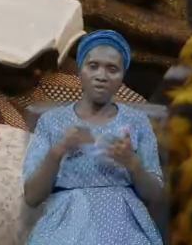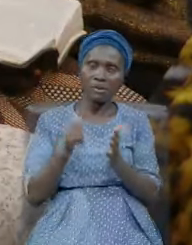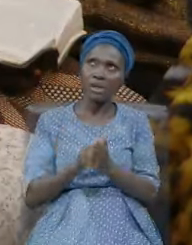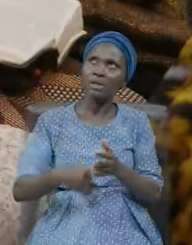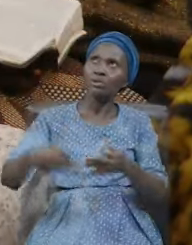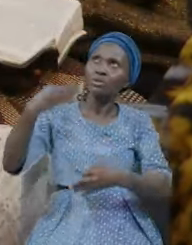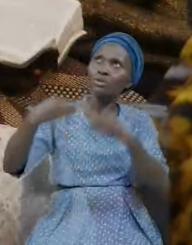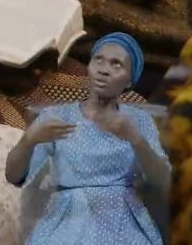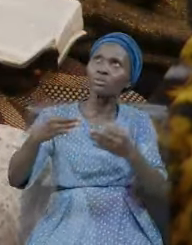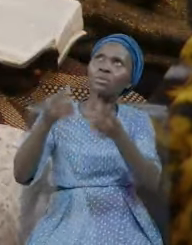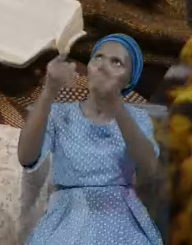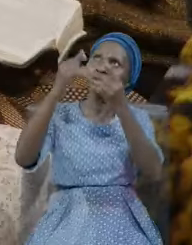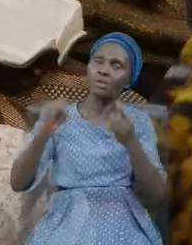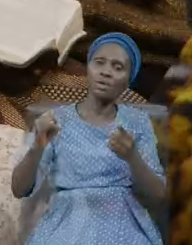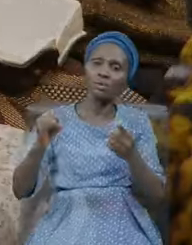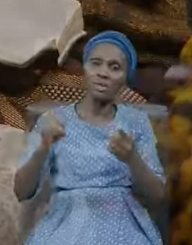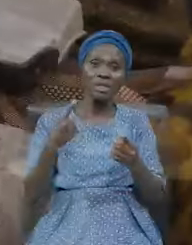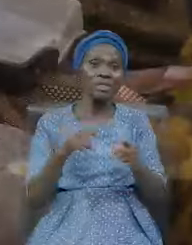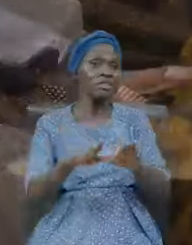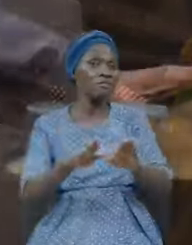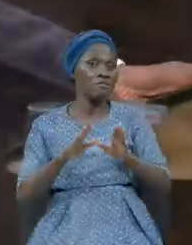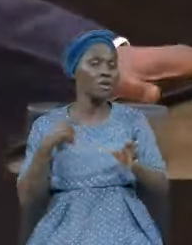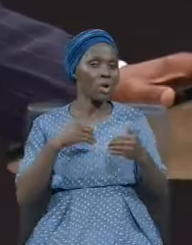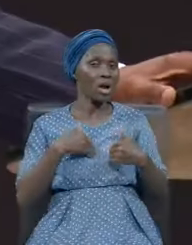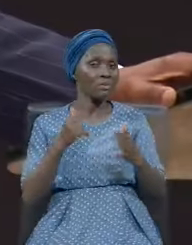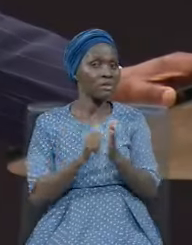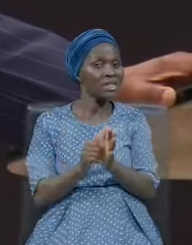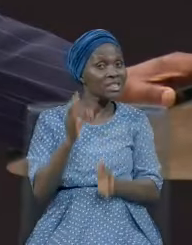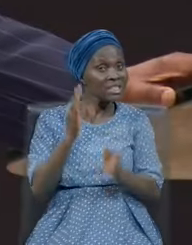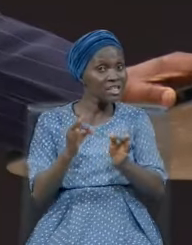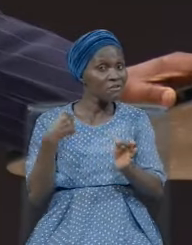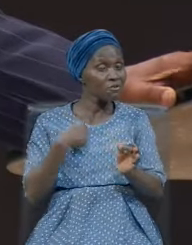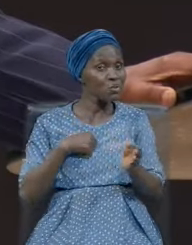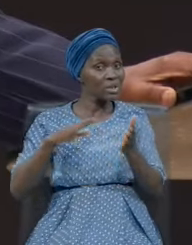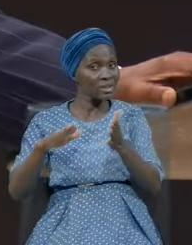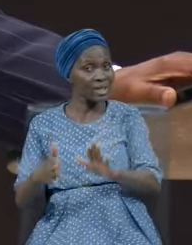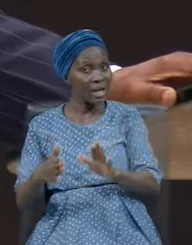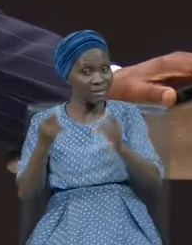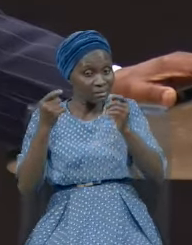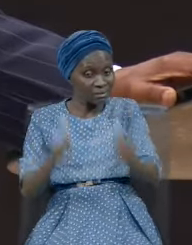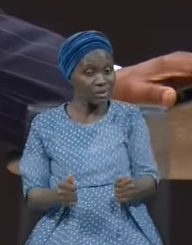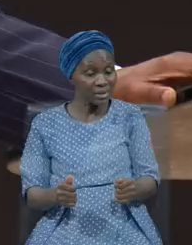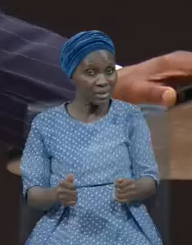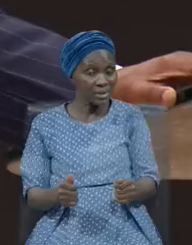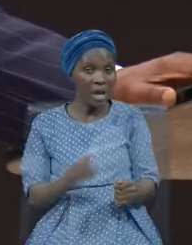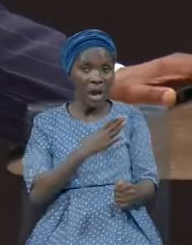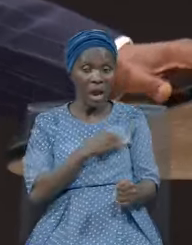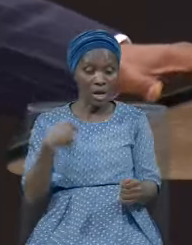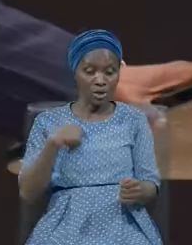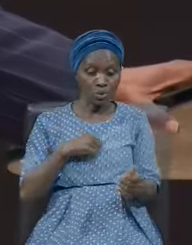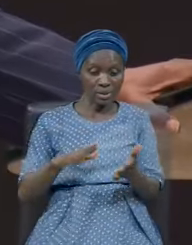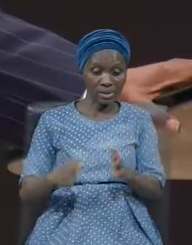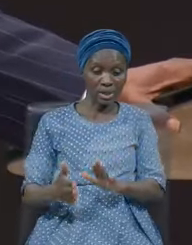if we die suddenly, and we die in sin, and we